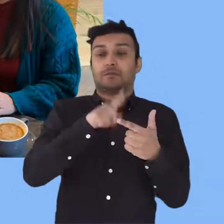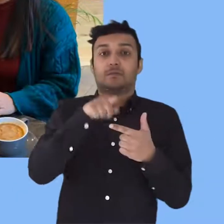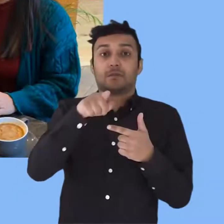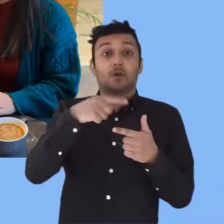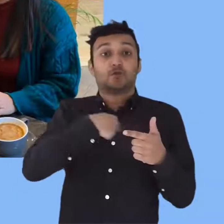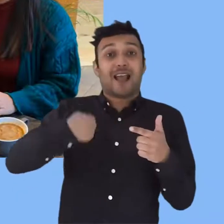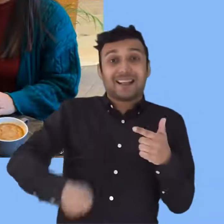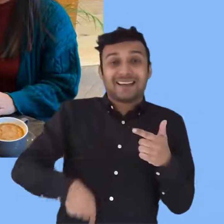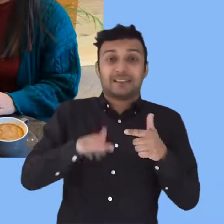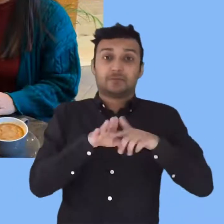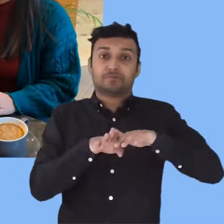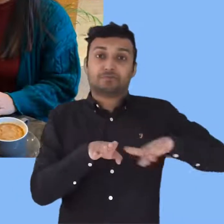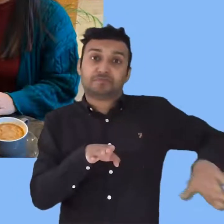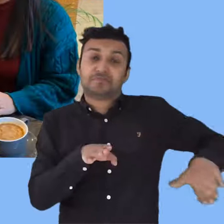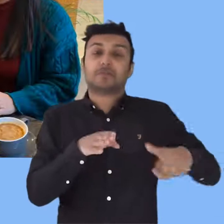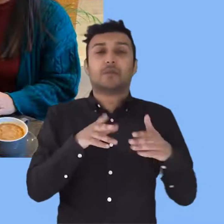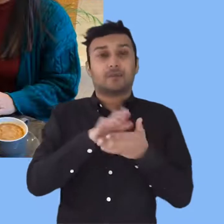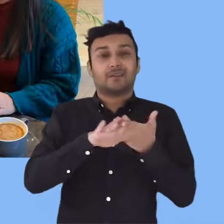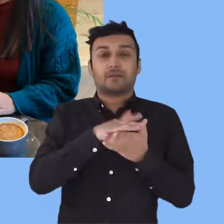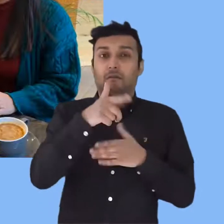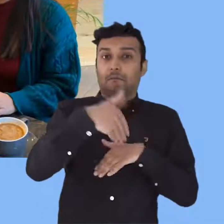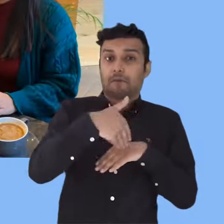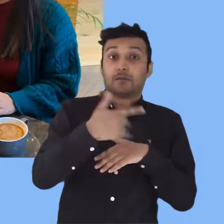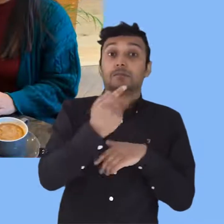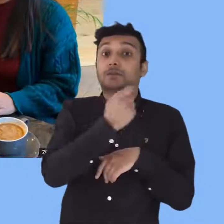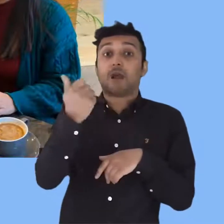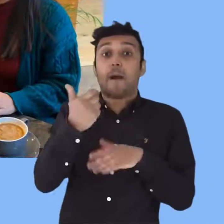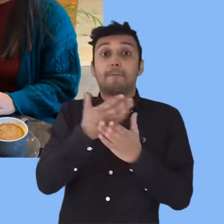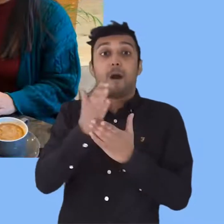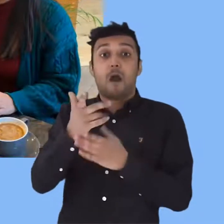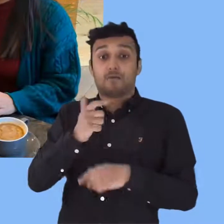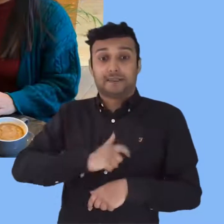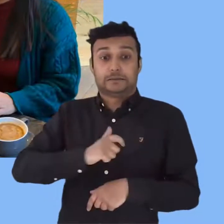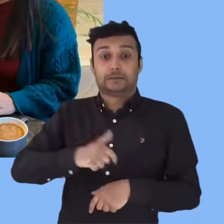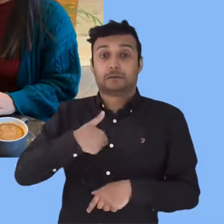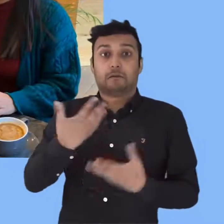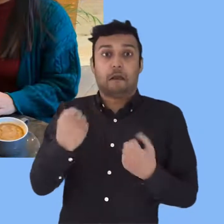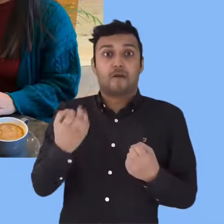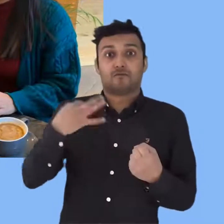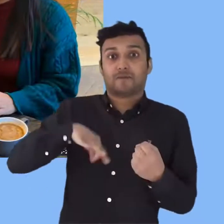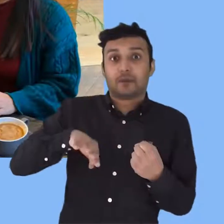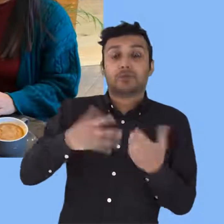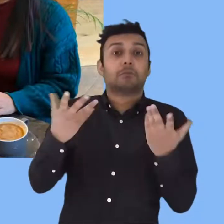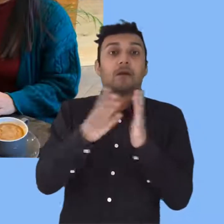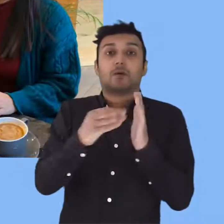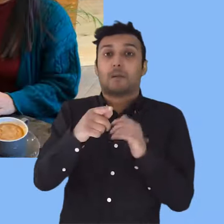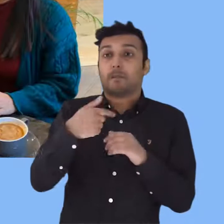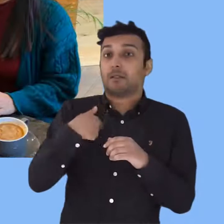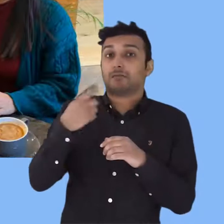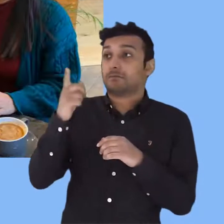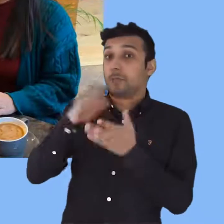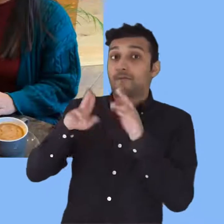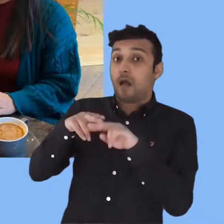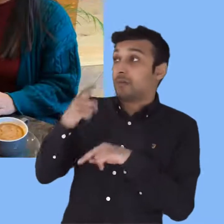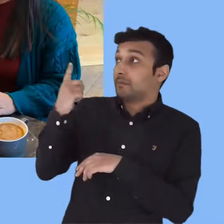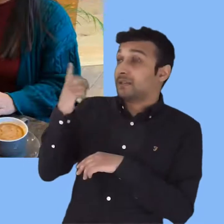and fetishization aspect of it as well. But there's parts of my identities where I hold privilege. So I am a child